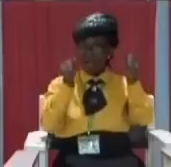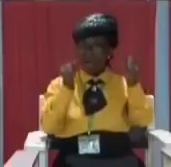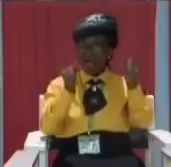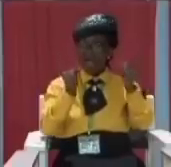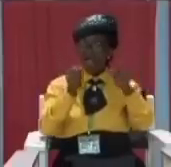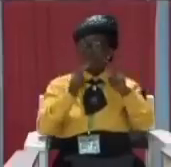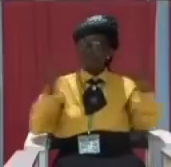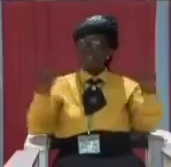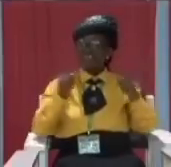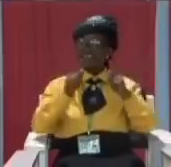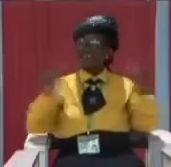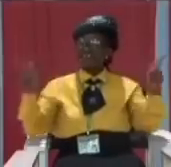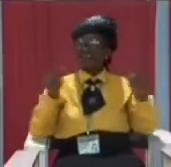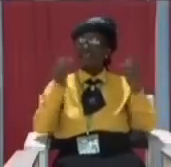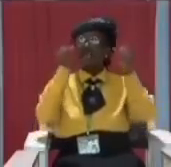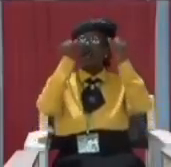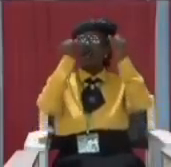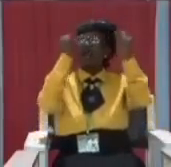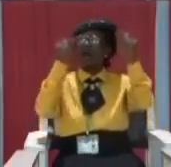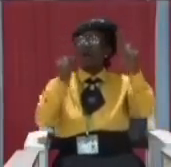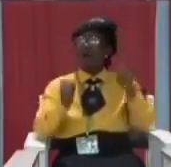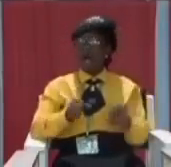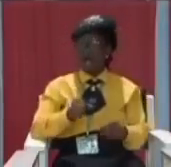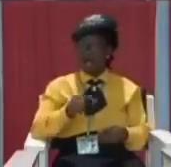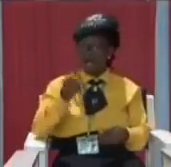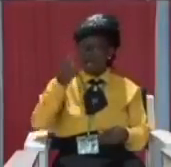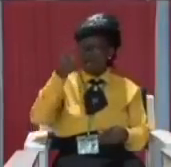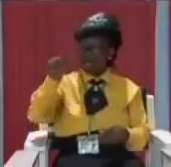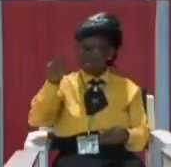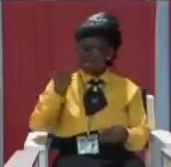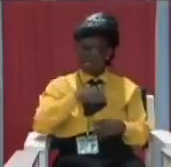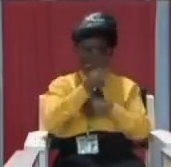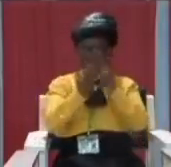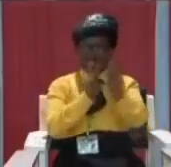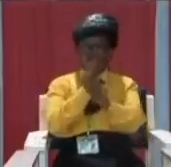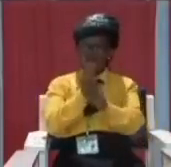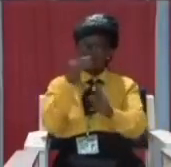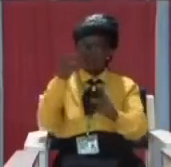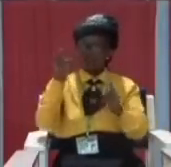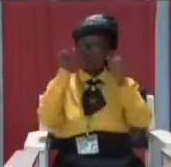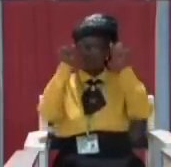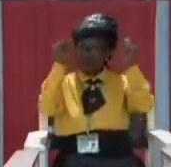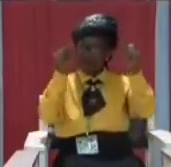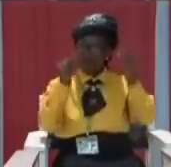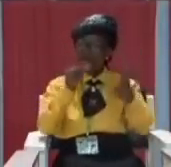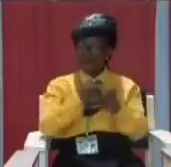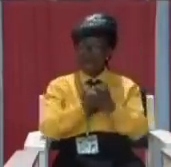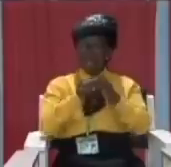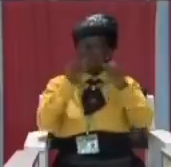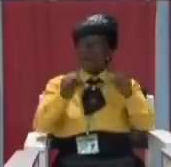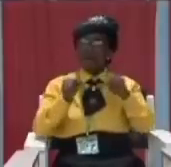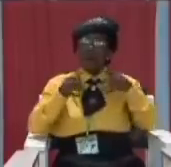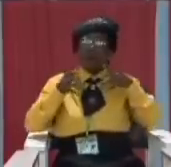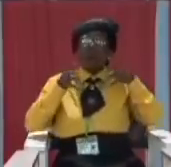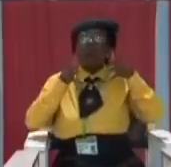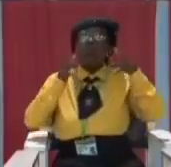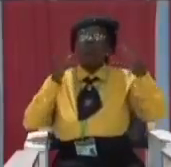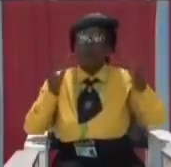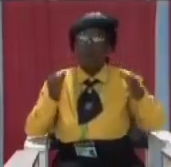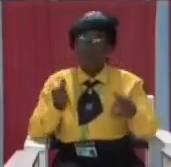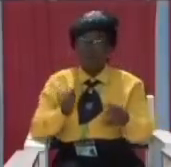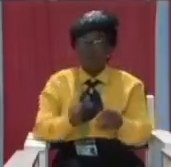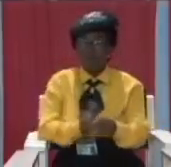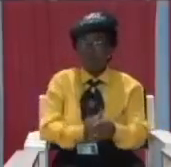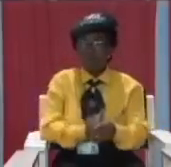The kind of power that can blow mountains out of the way. The kind of power that